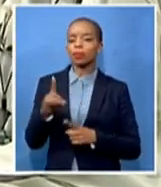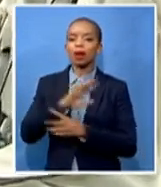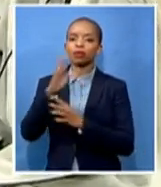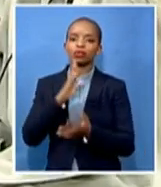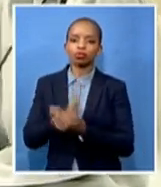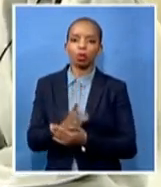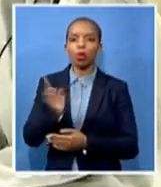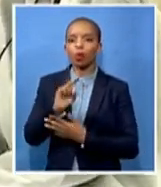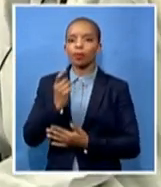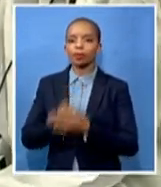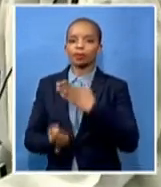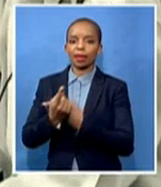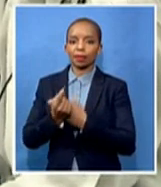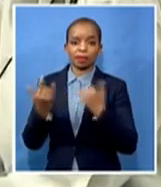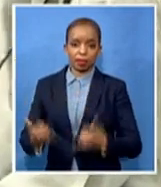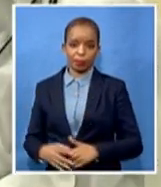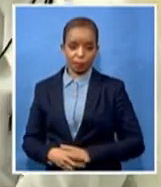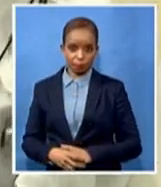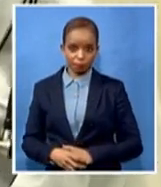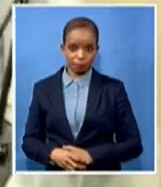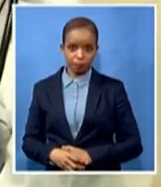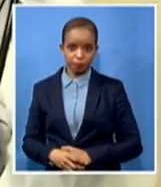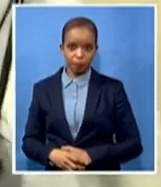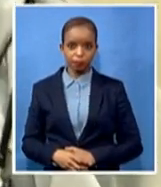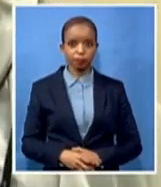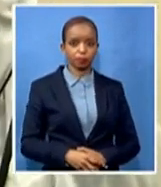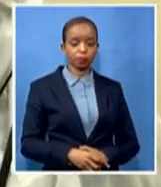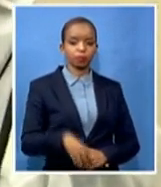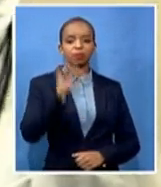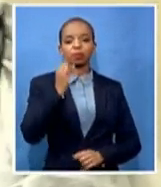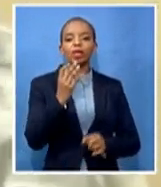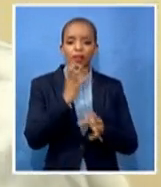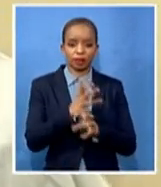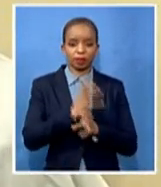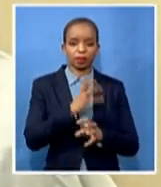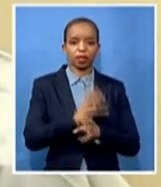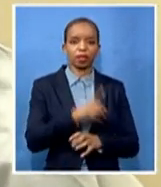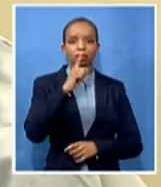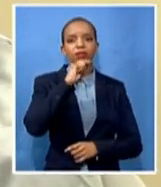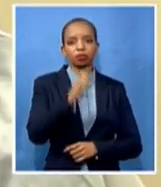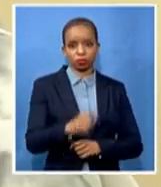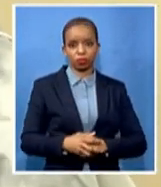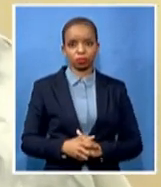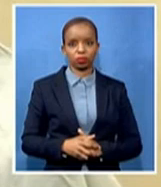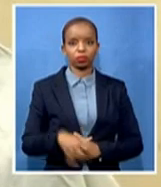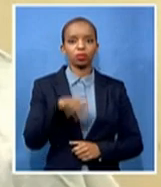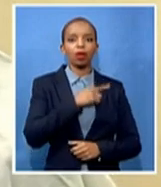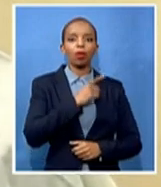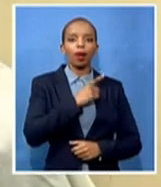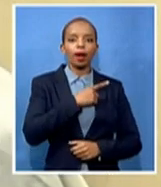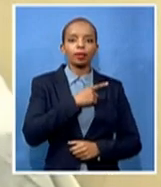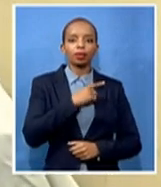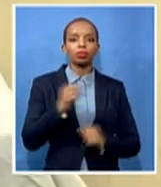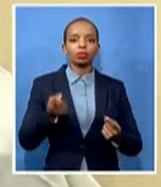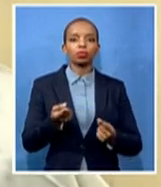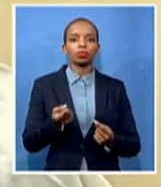experiencing. It is really difficult, especially when you are coming out to help people and you are put